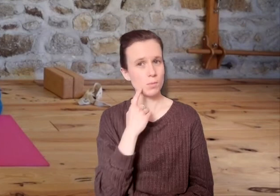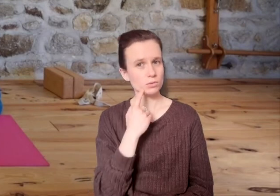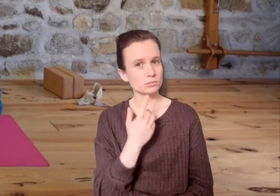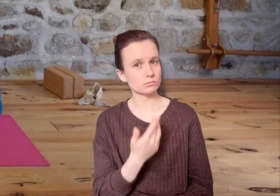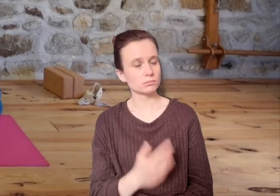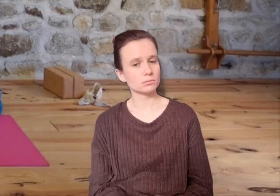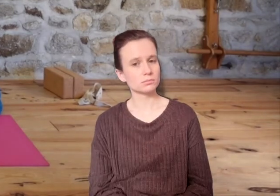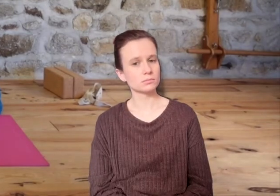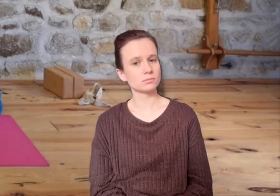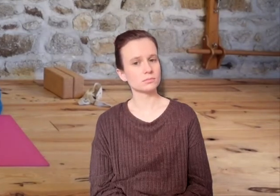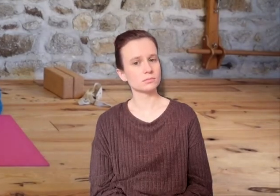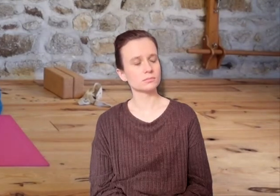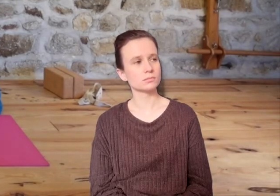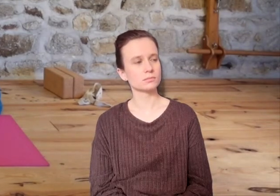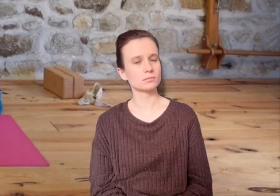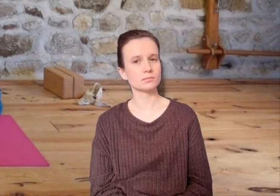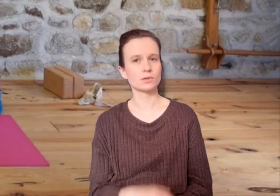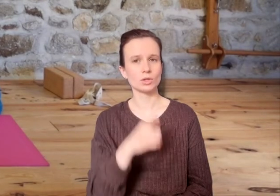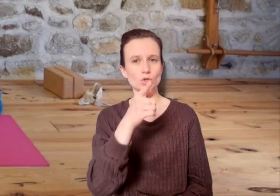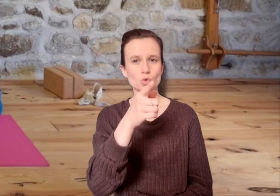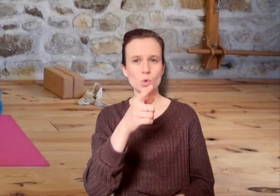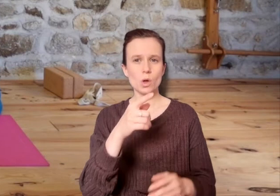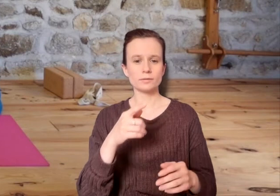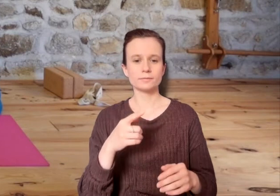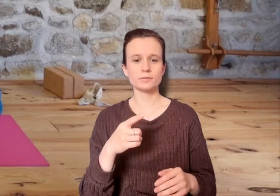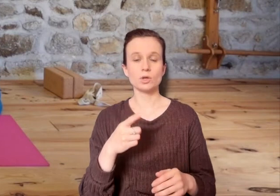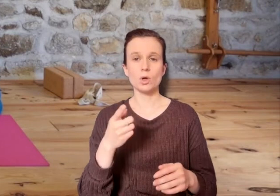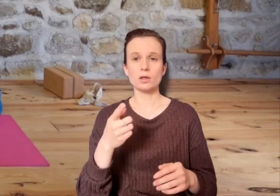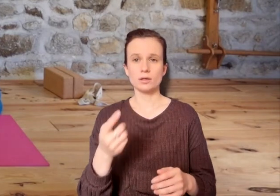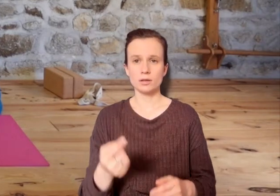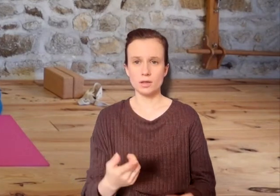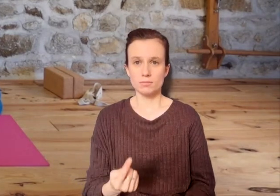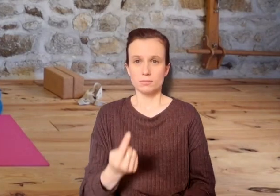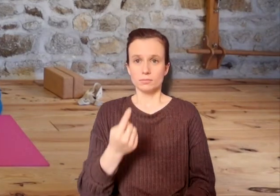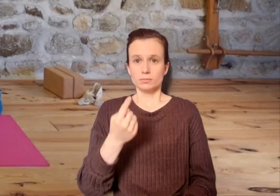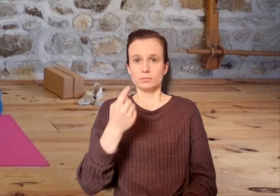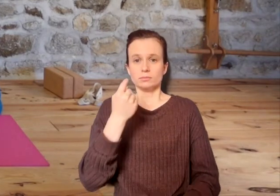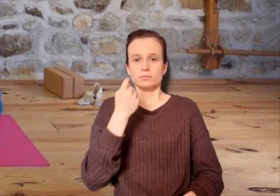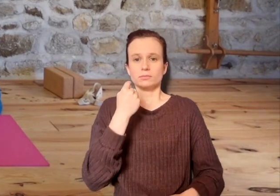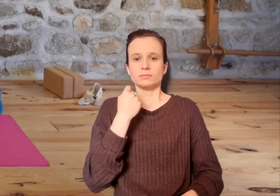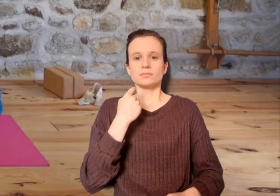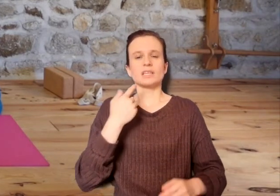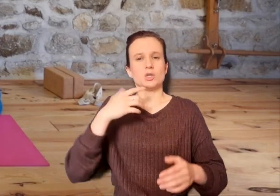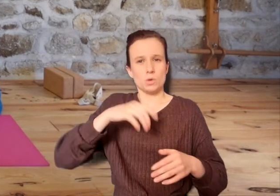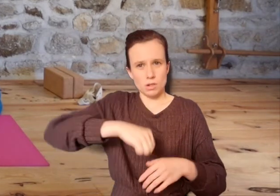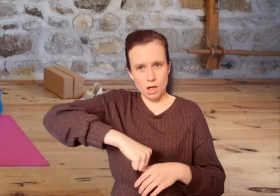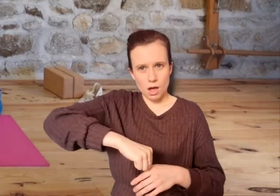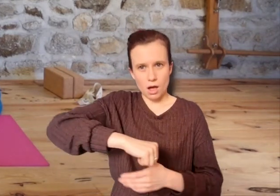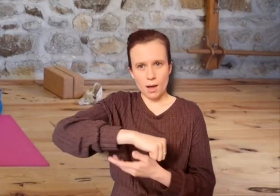From there, nice and simple. Your movement's going to be on your inhale. So when you